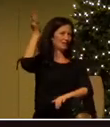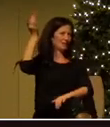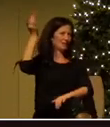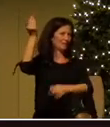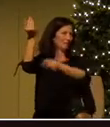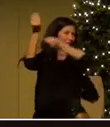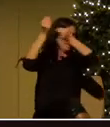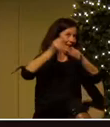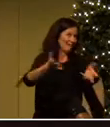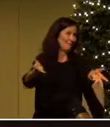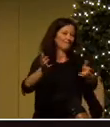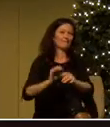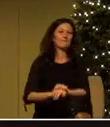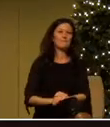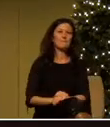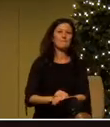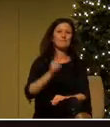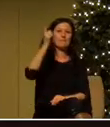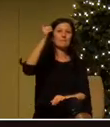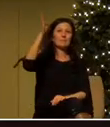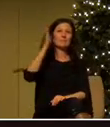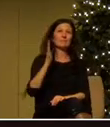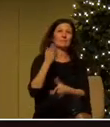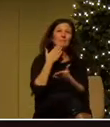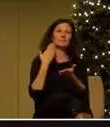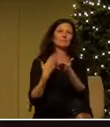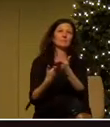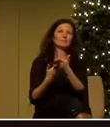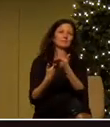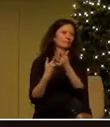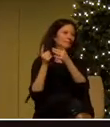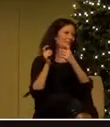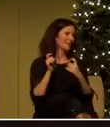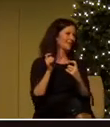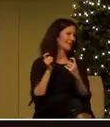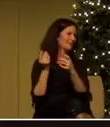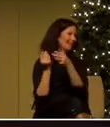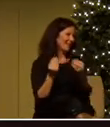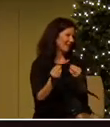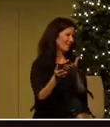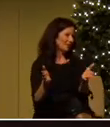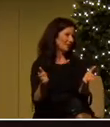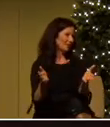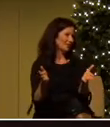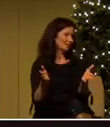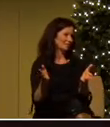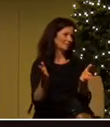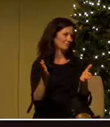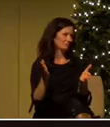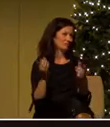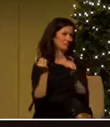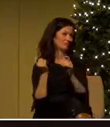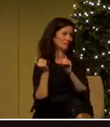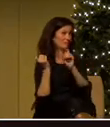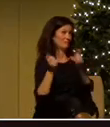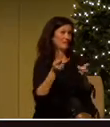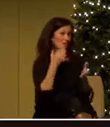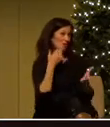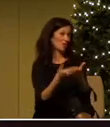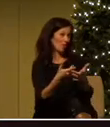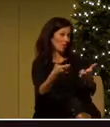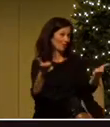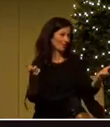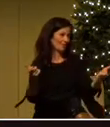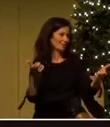Well, God is a good gift giver, and he gives good gifts. And not just to his